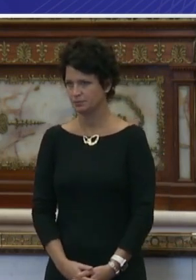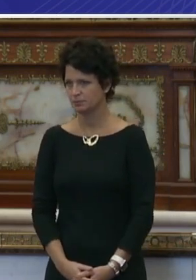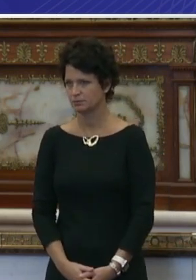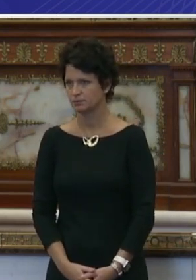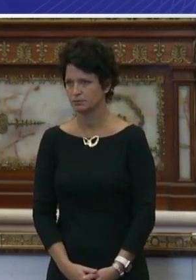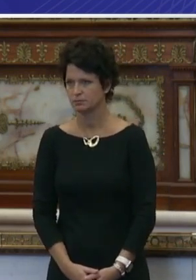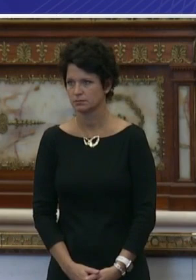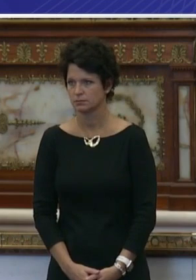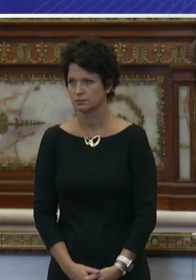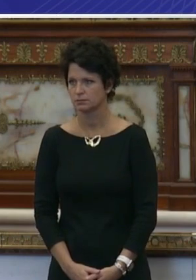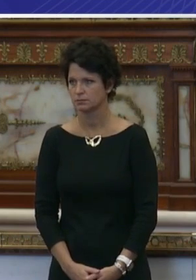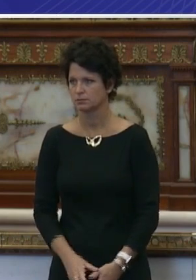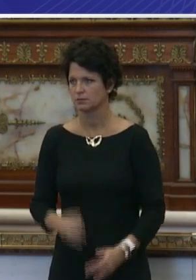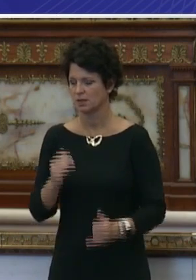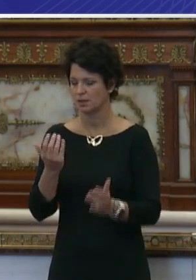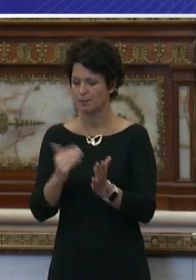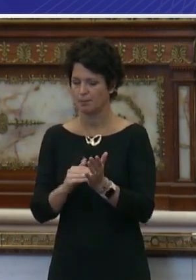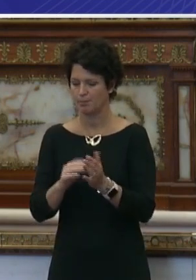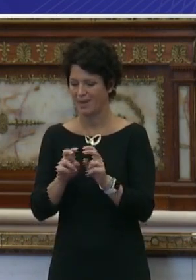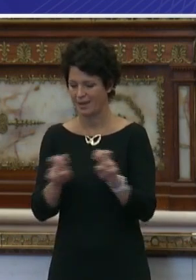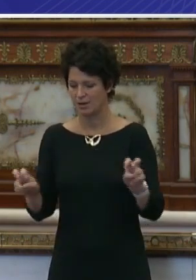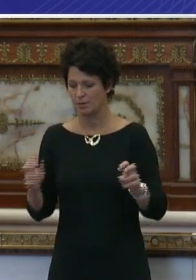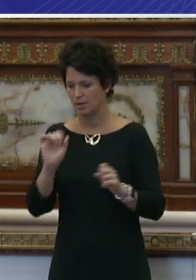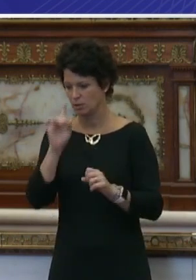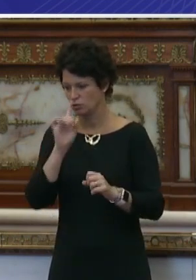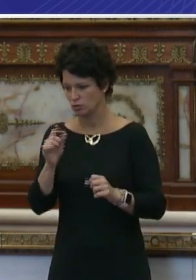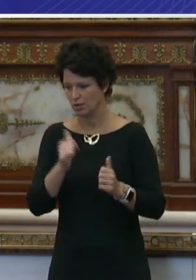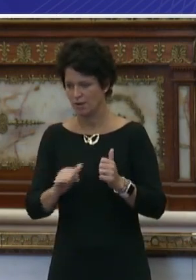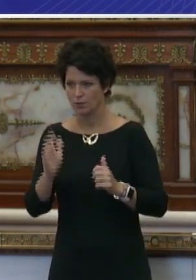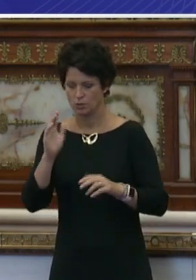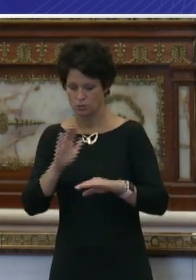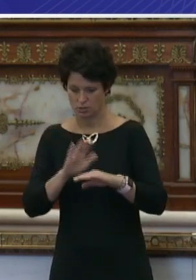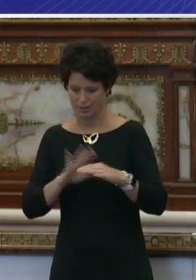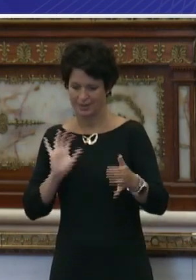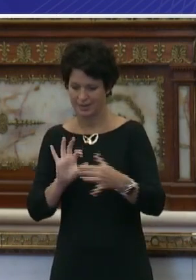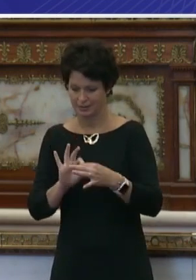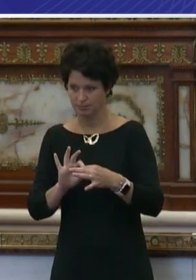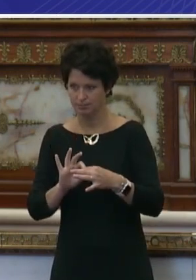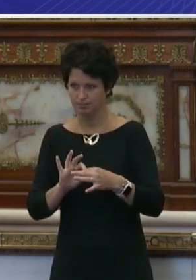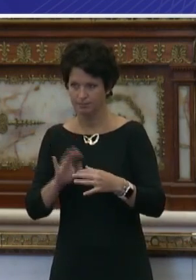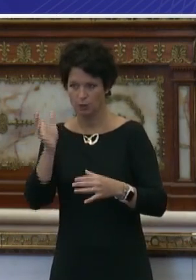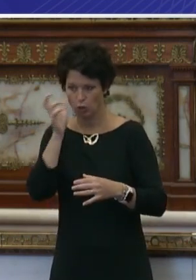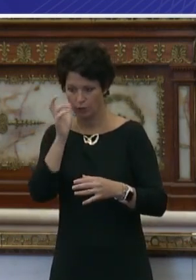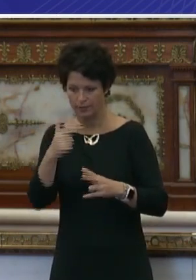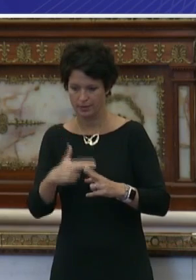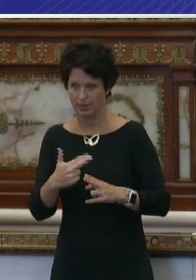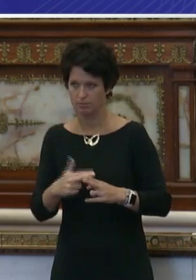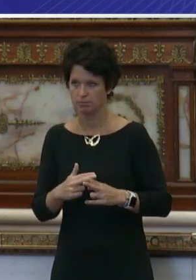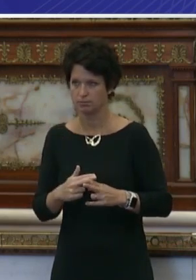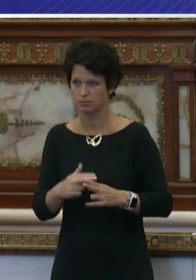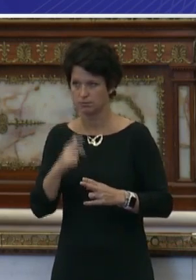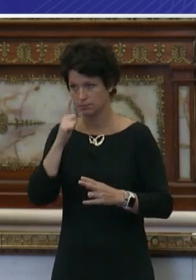If we can have the clerk recall that panel, just so that we can make sure everybody who was on heard their name.